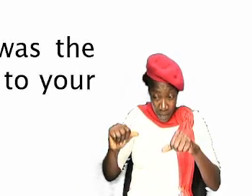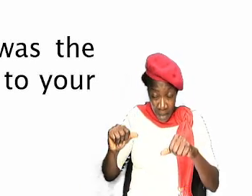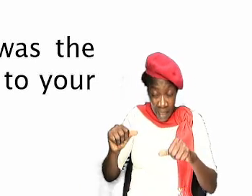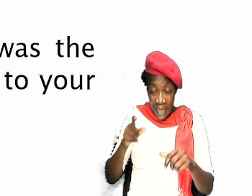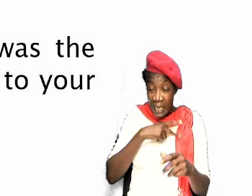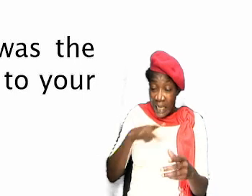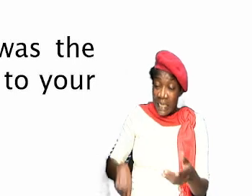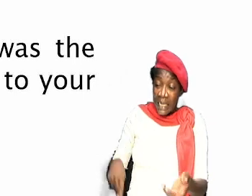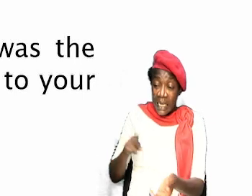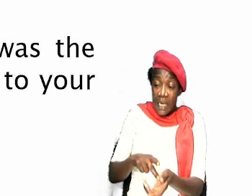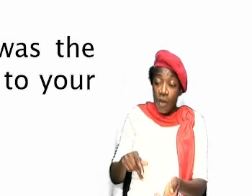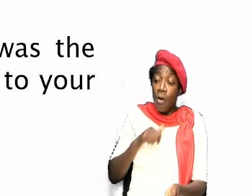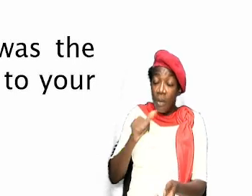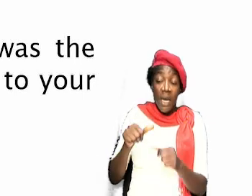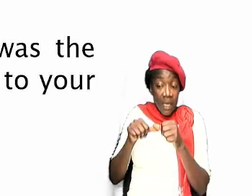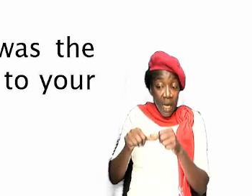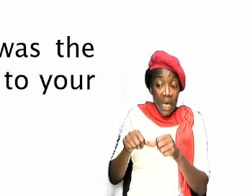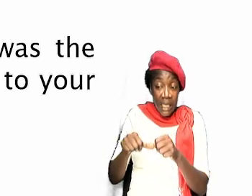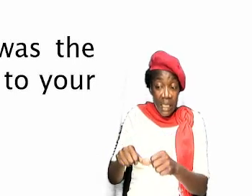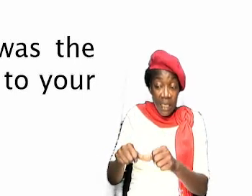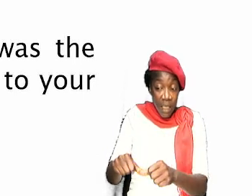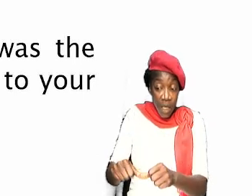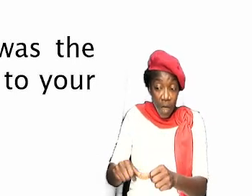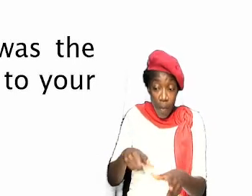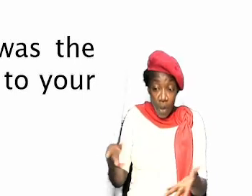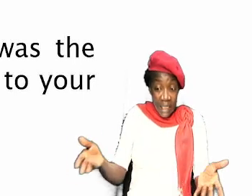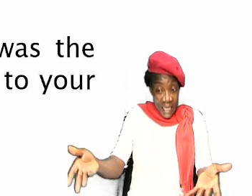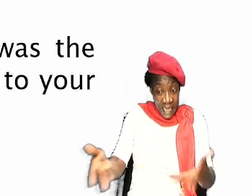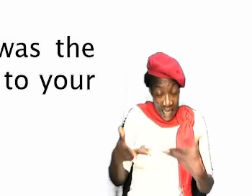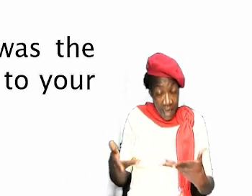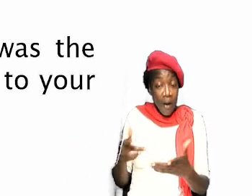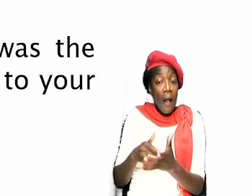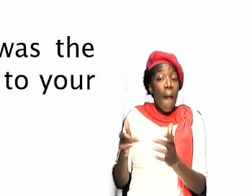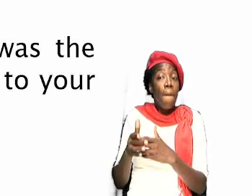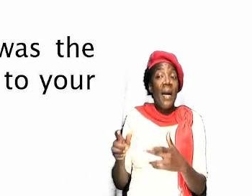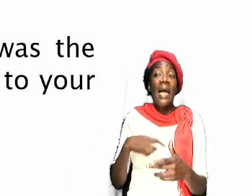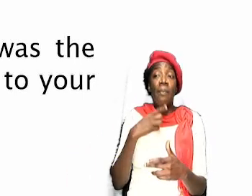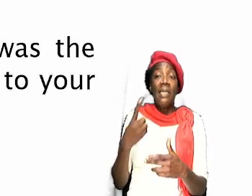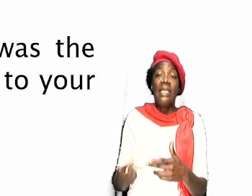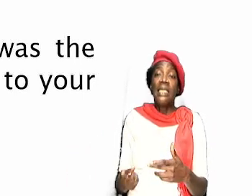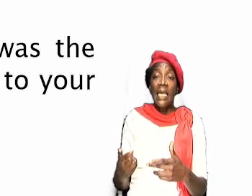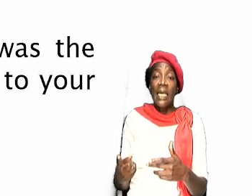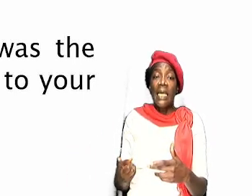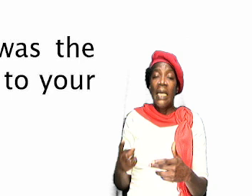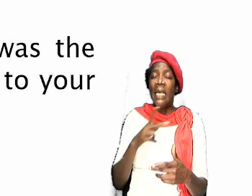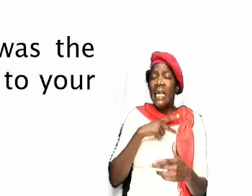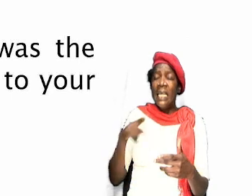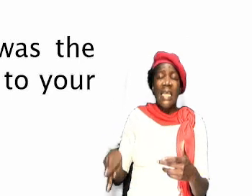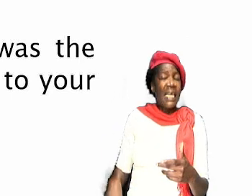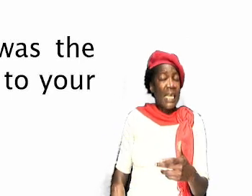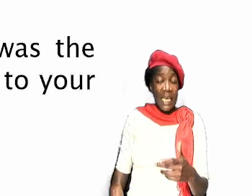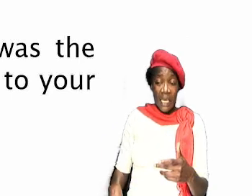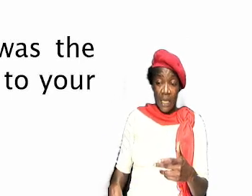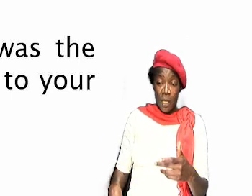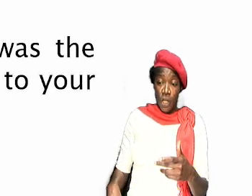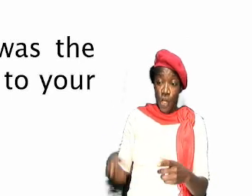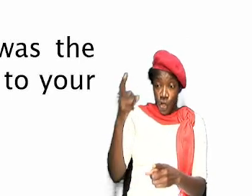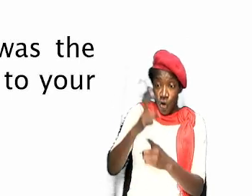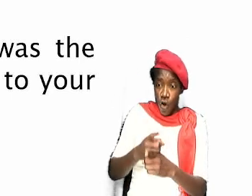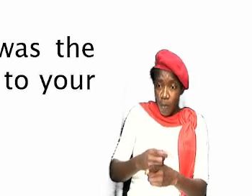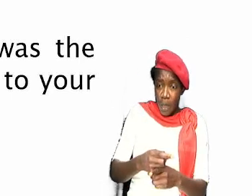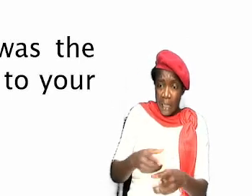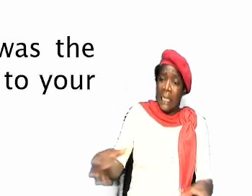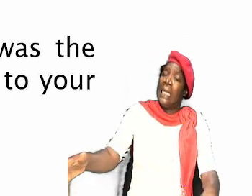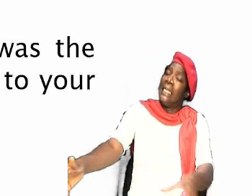But here we see where the Bible says that the kingdom shall be taken from you